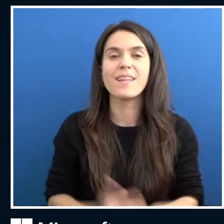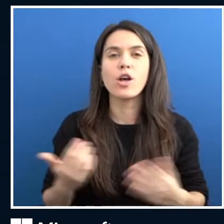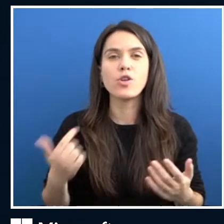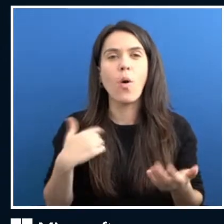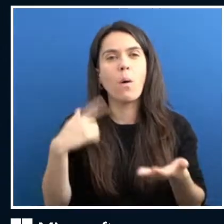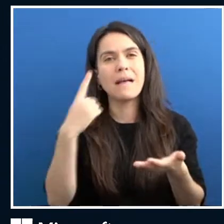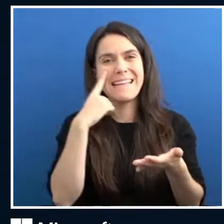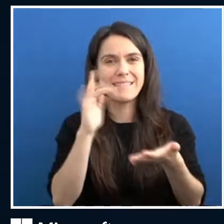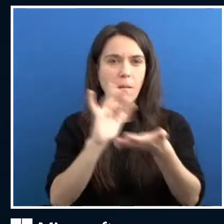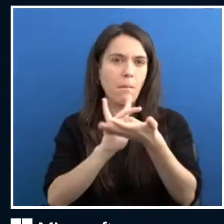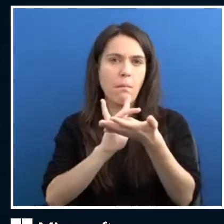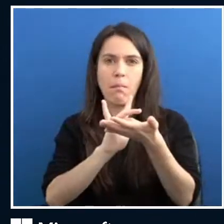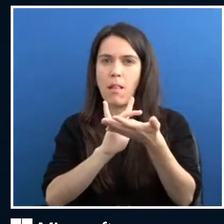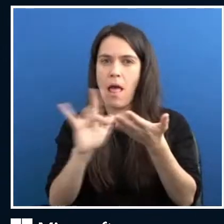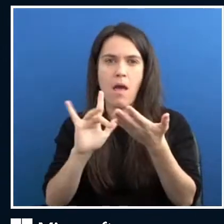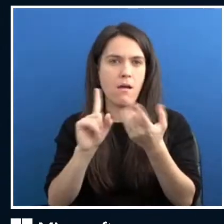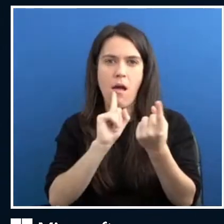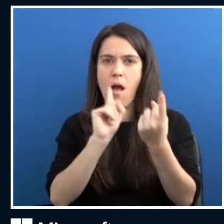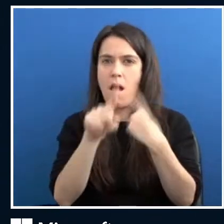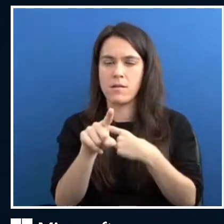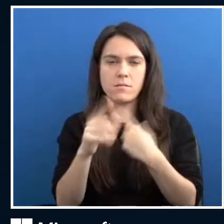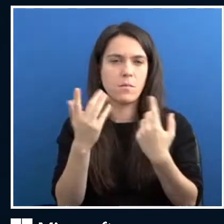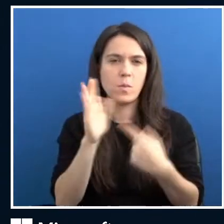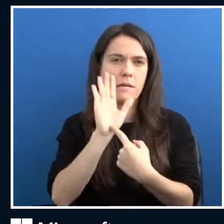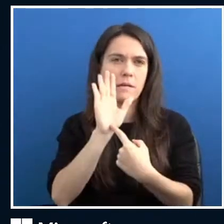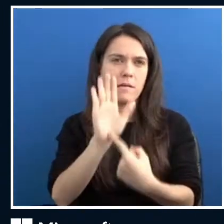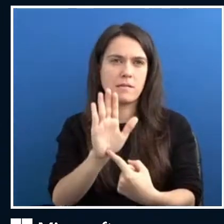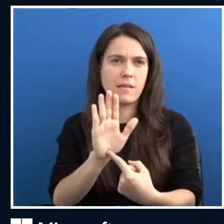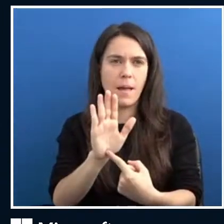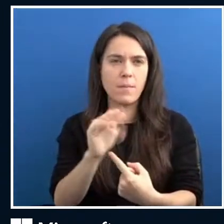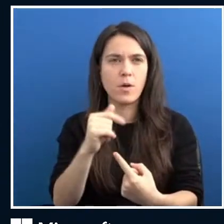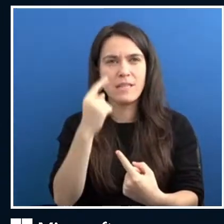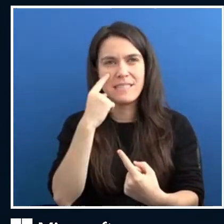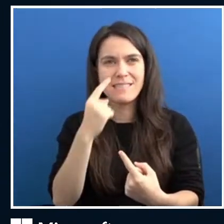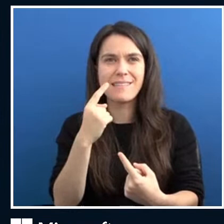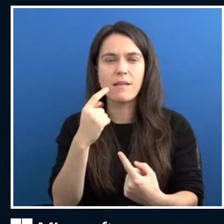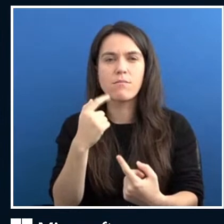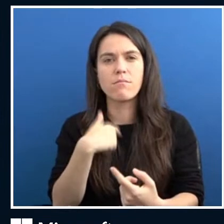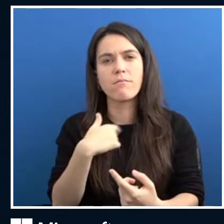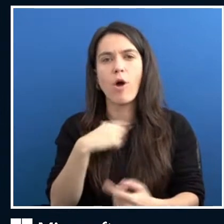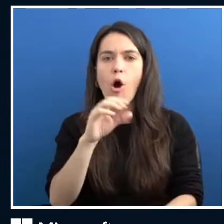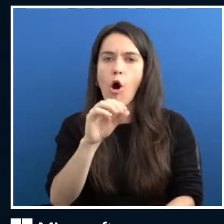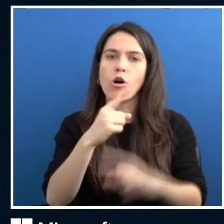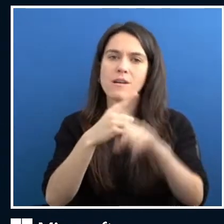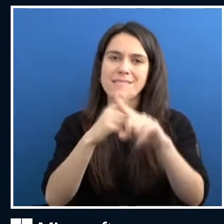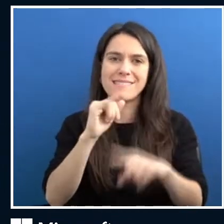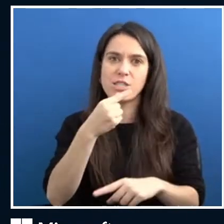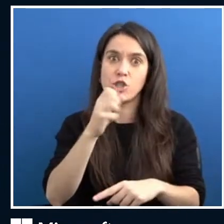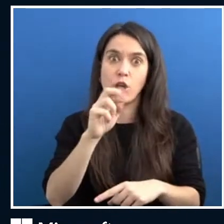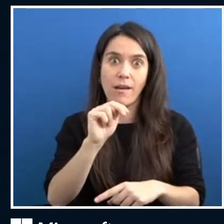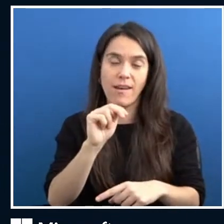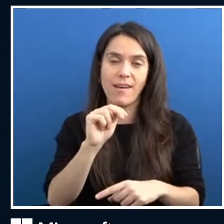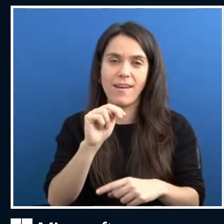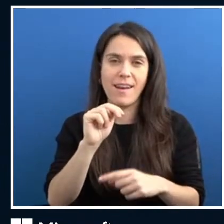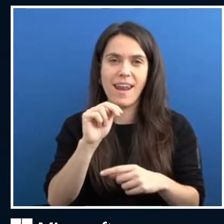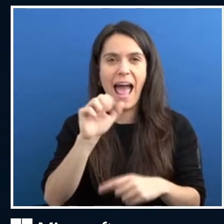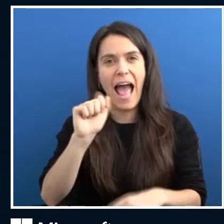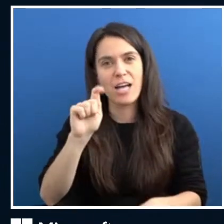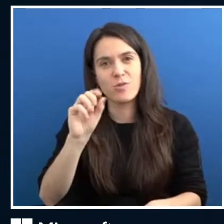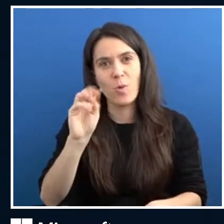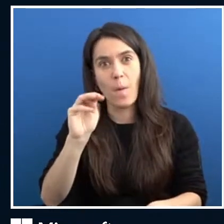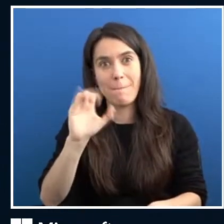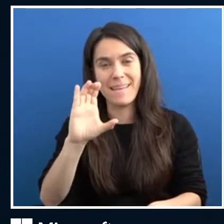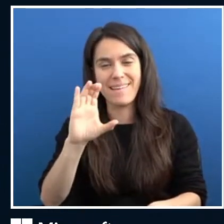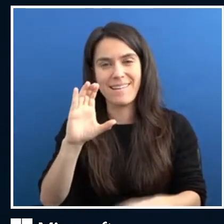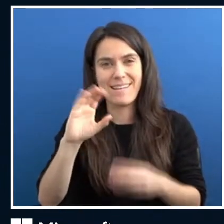so let's take the example again of oxygen's atomic number is 8. If you take the answer as atomic number, you have oxygen